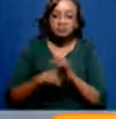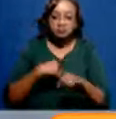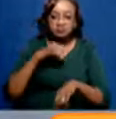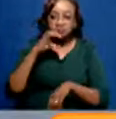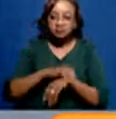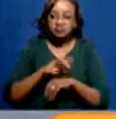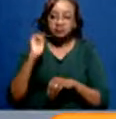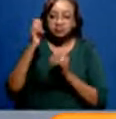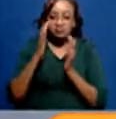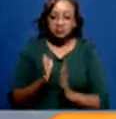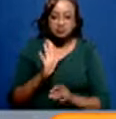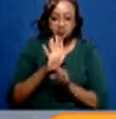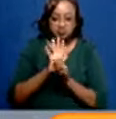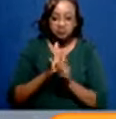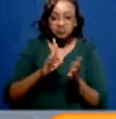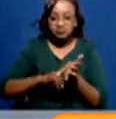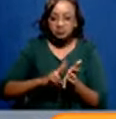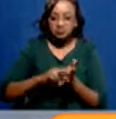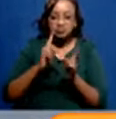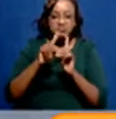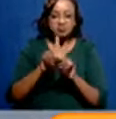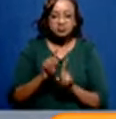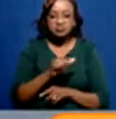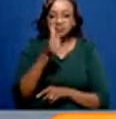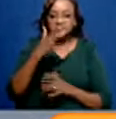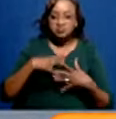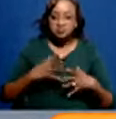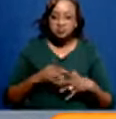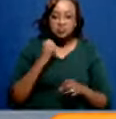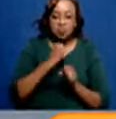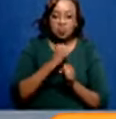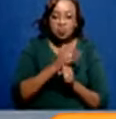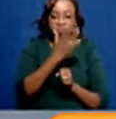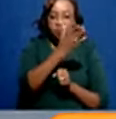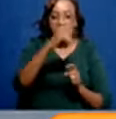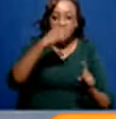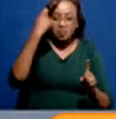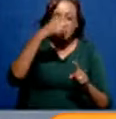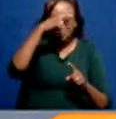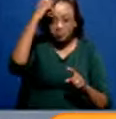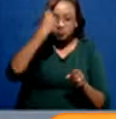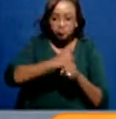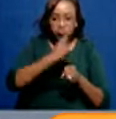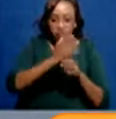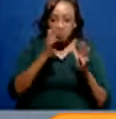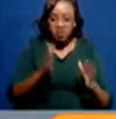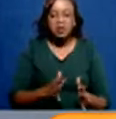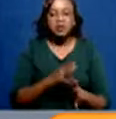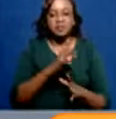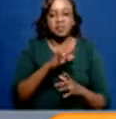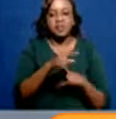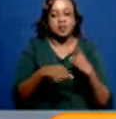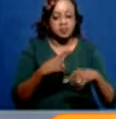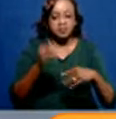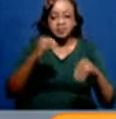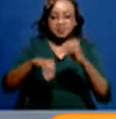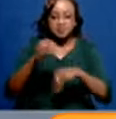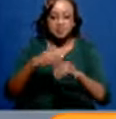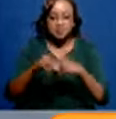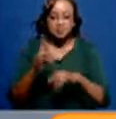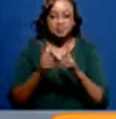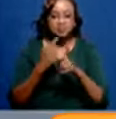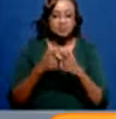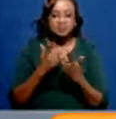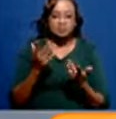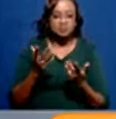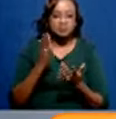Kenyans registering. Of course, those informal employment, nothing changes, and that has always been the case. Then they'll still continue making their contributions by the 9th. So